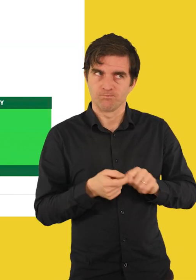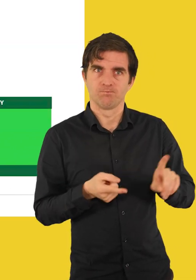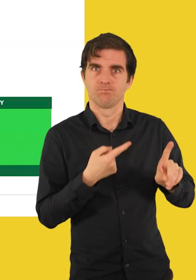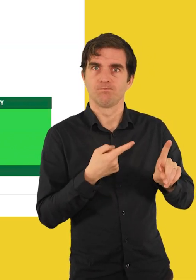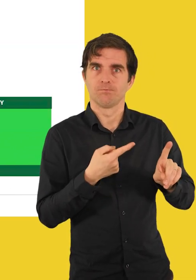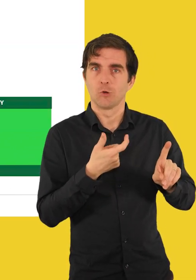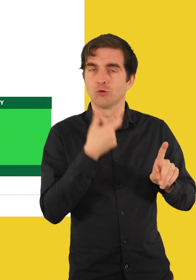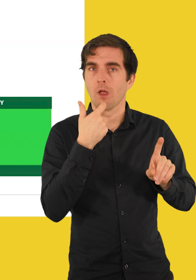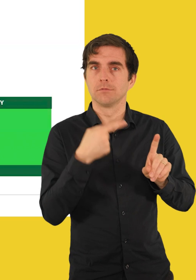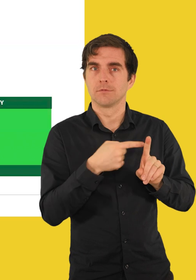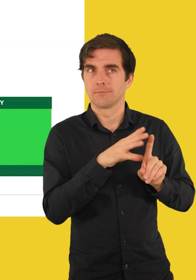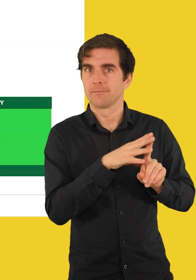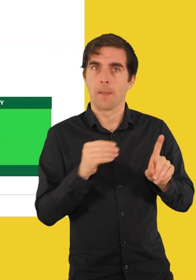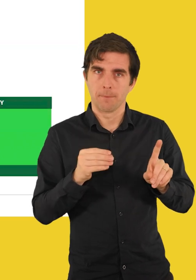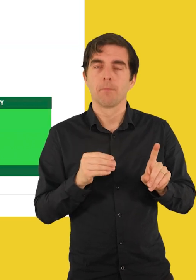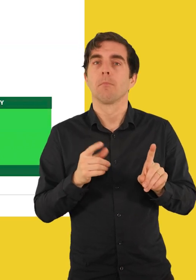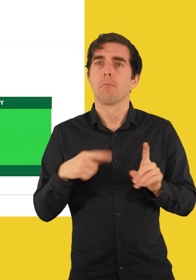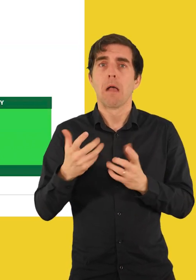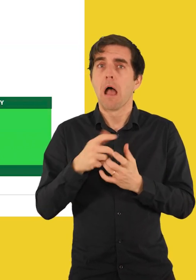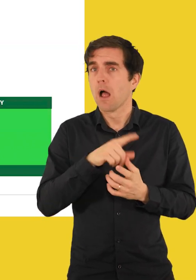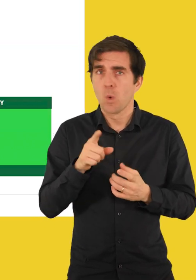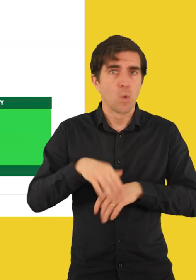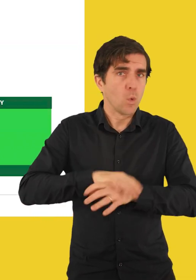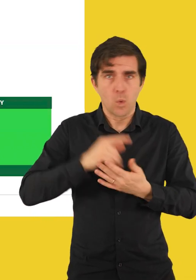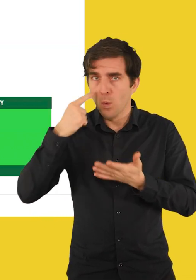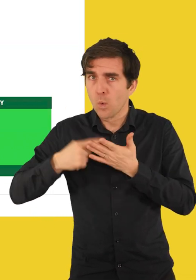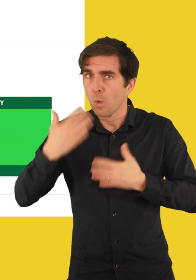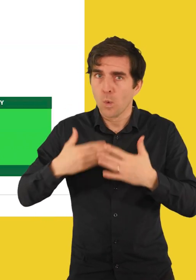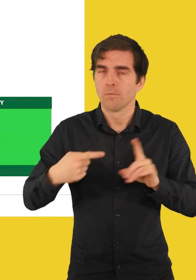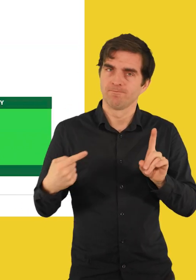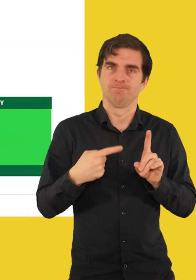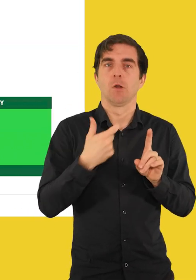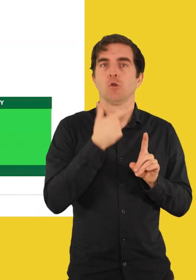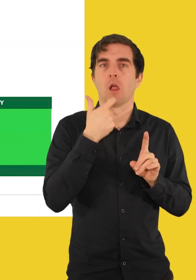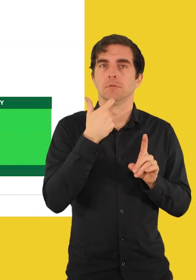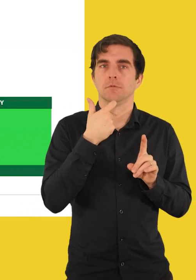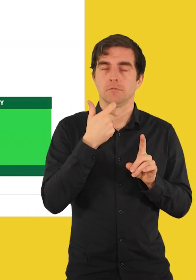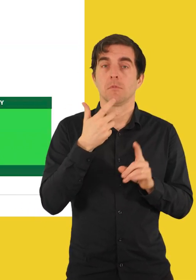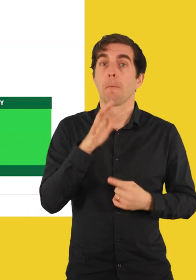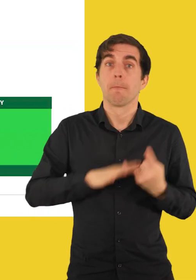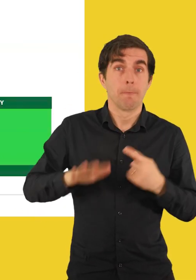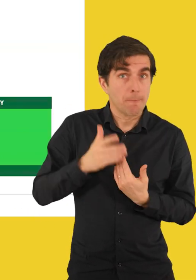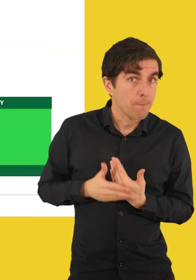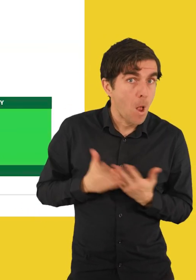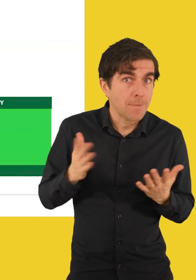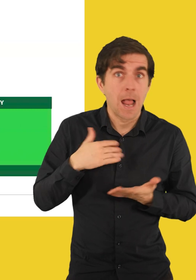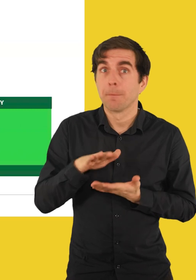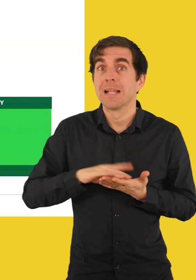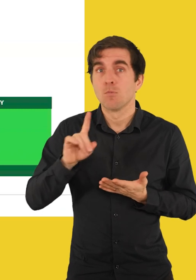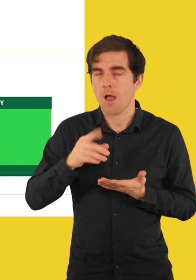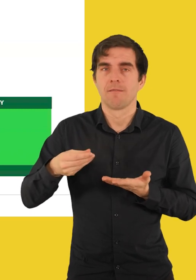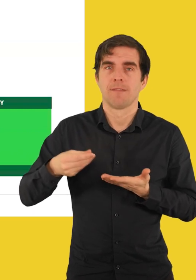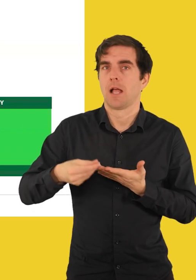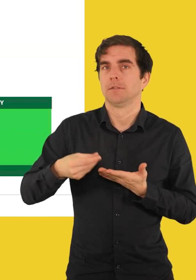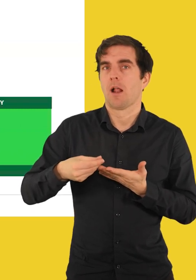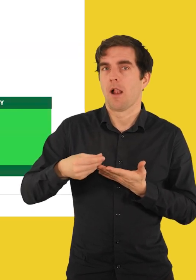the donut space. And how they intend to do it is by